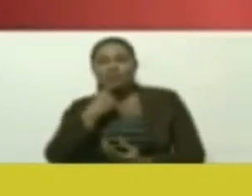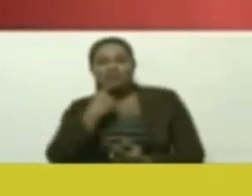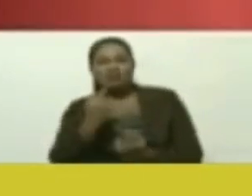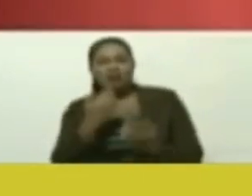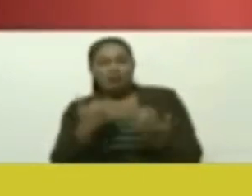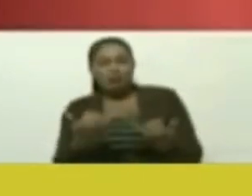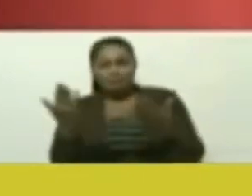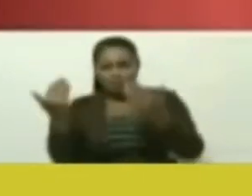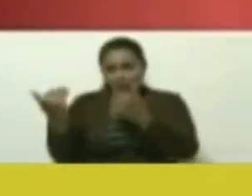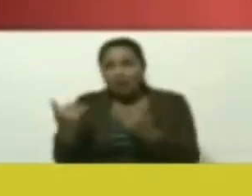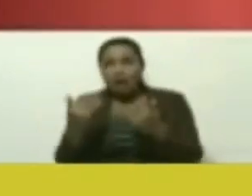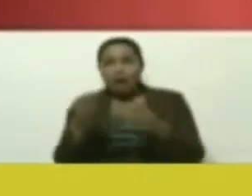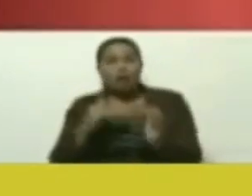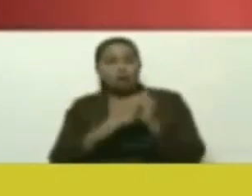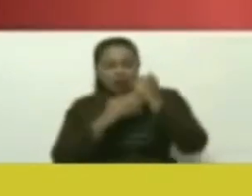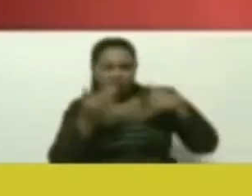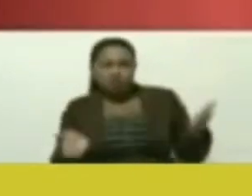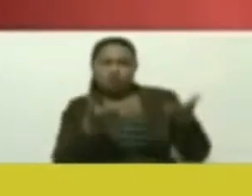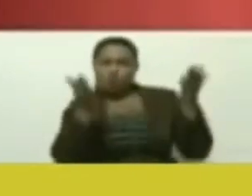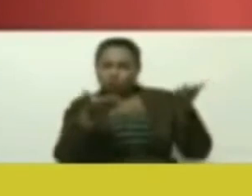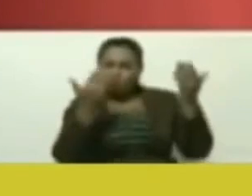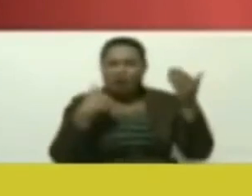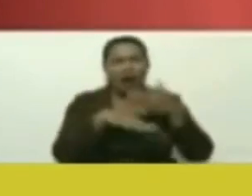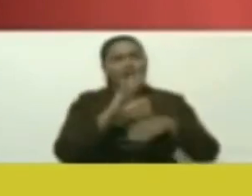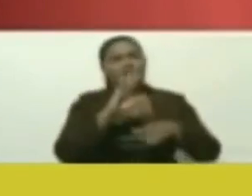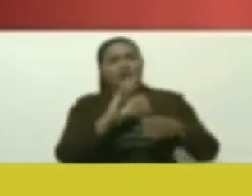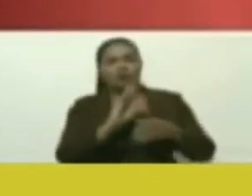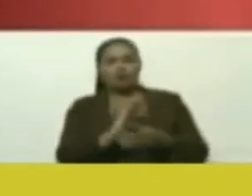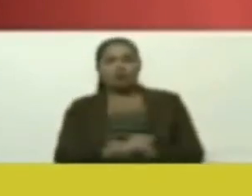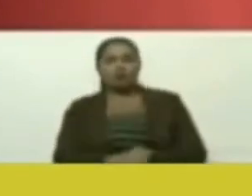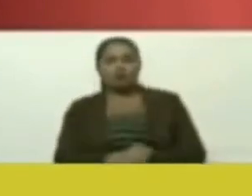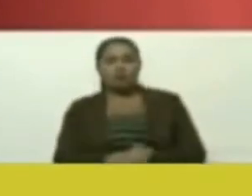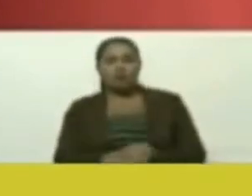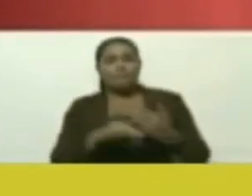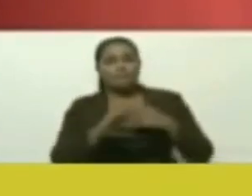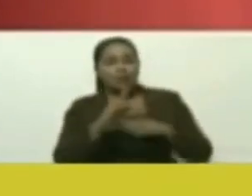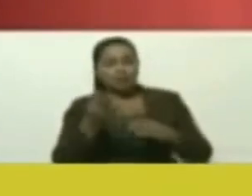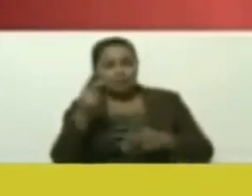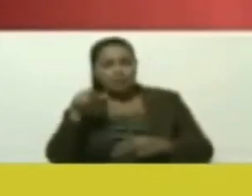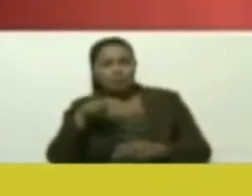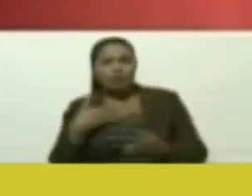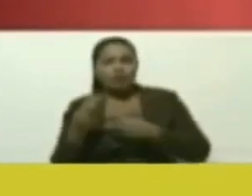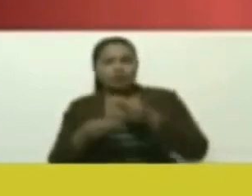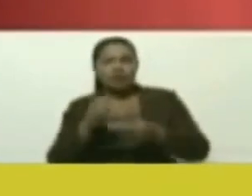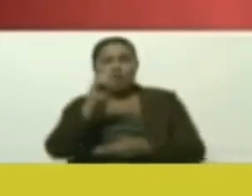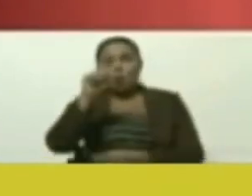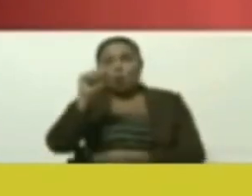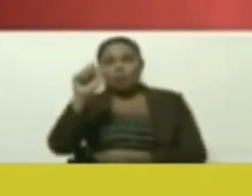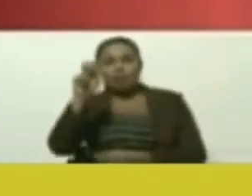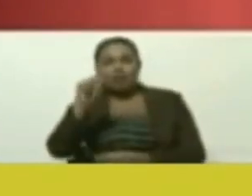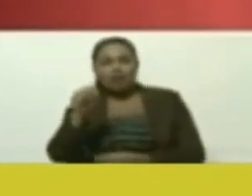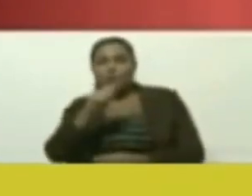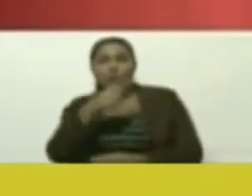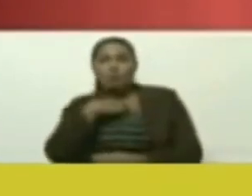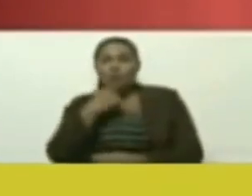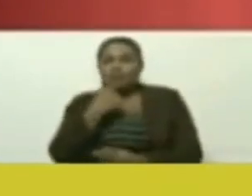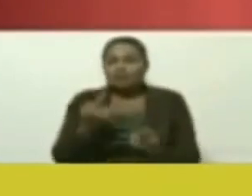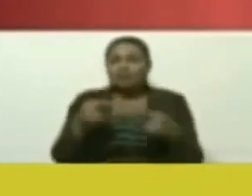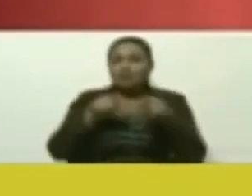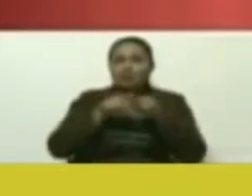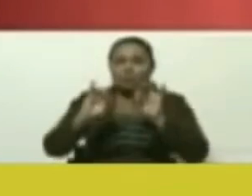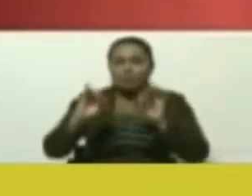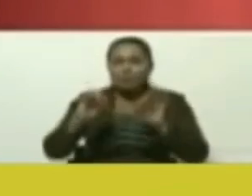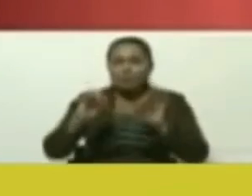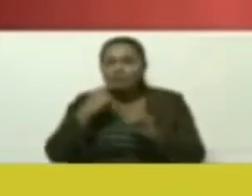So we cannot say that they are willing to move forward. We can say that.